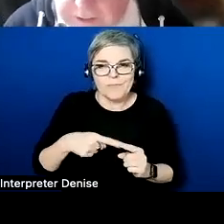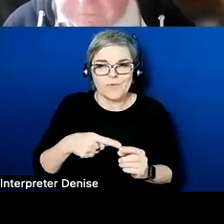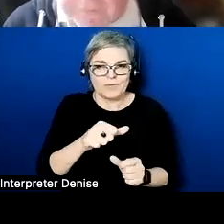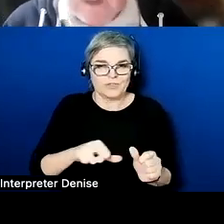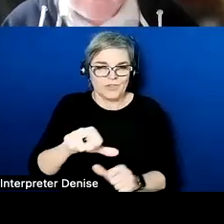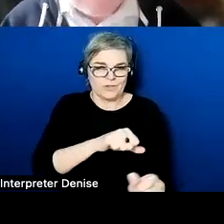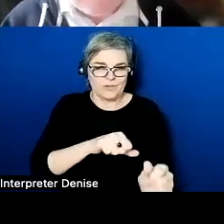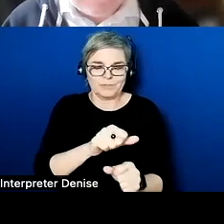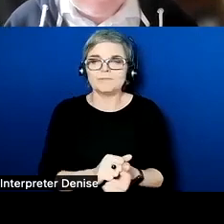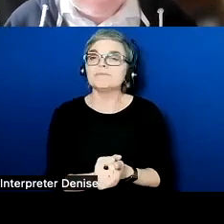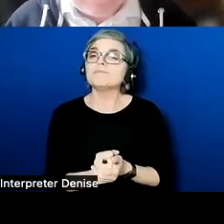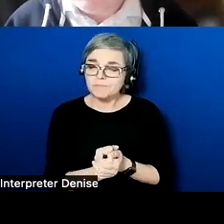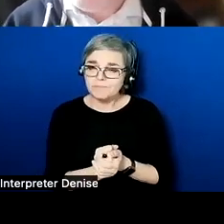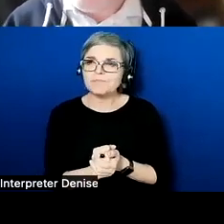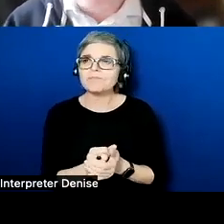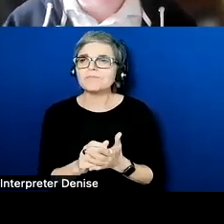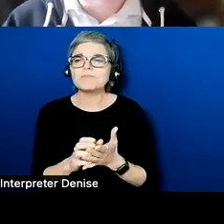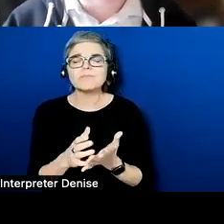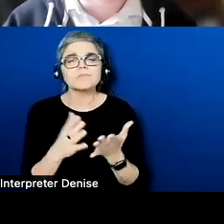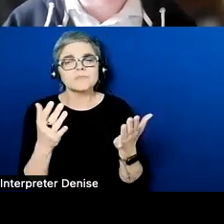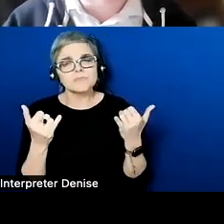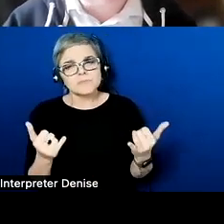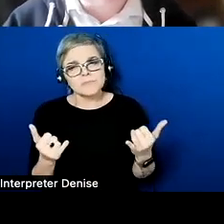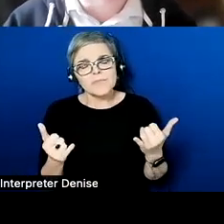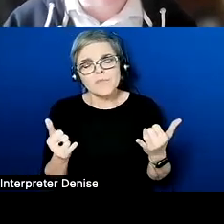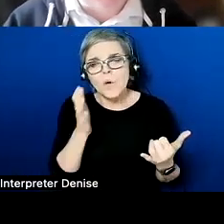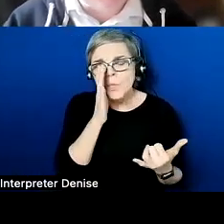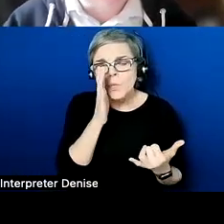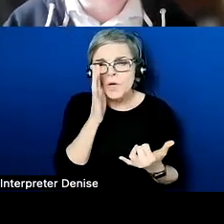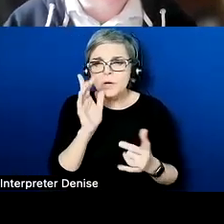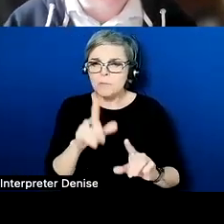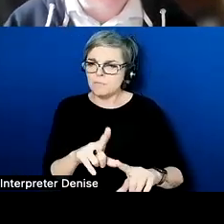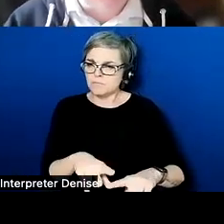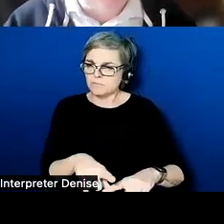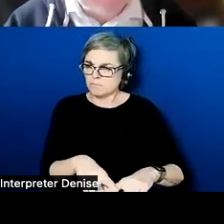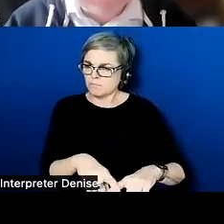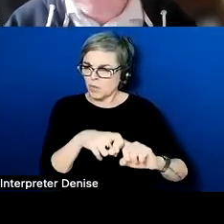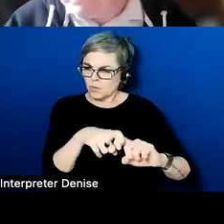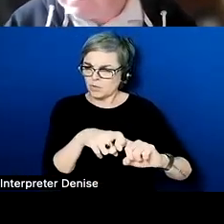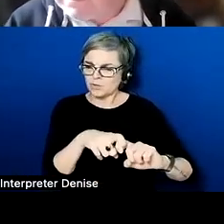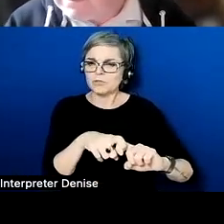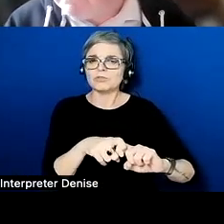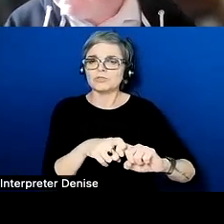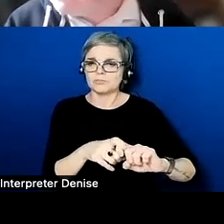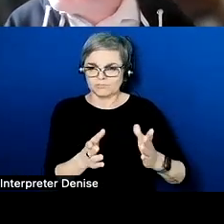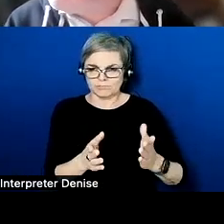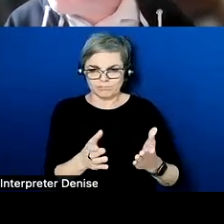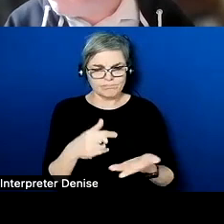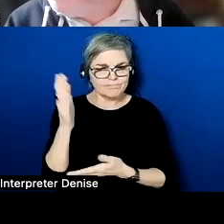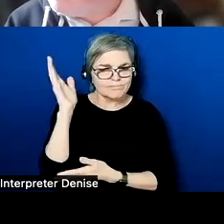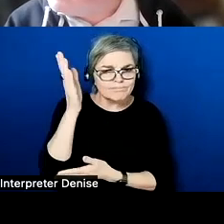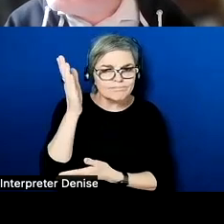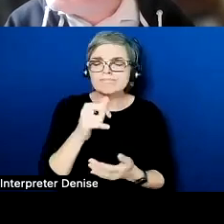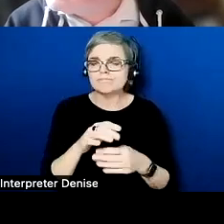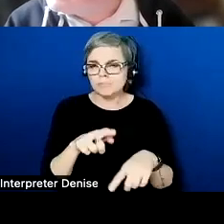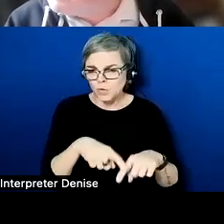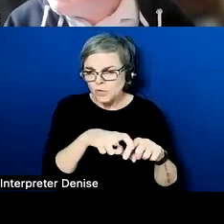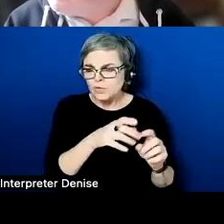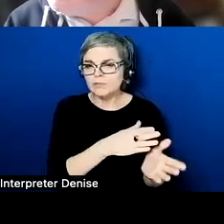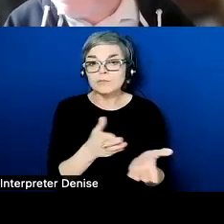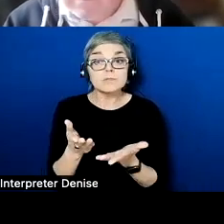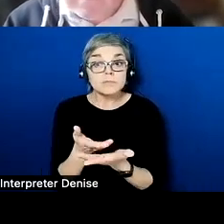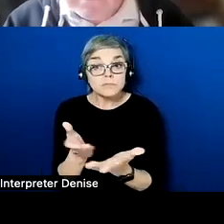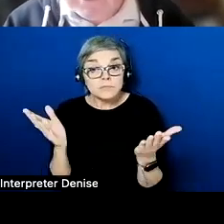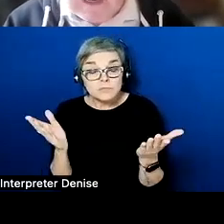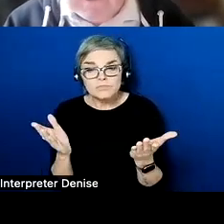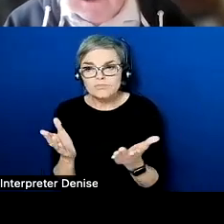just to give anybody an opportunity to ask any questions, make some comments. Yep,